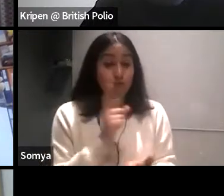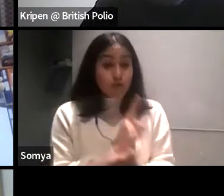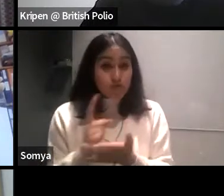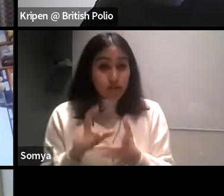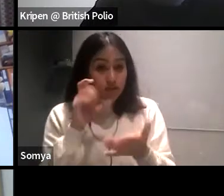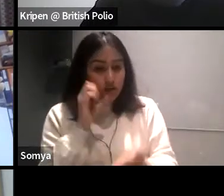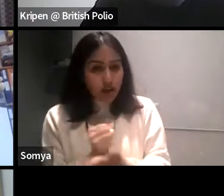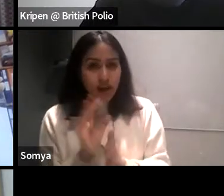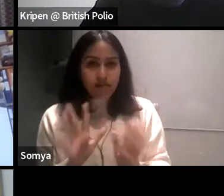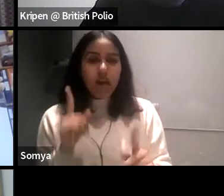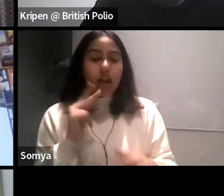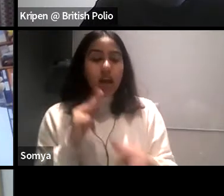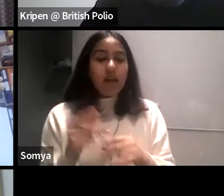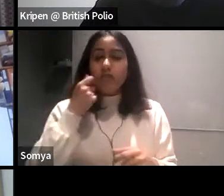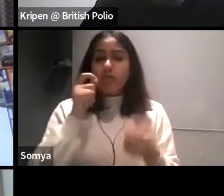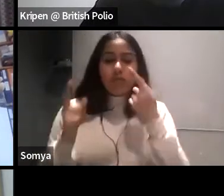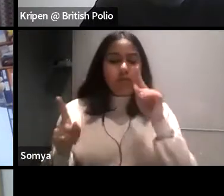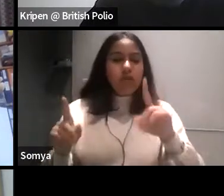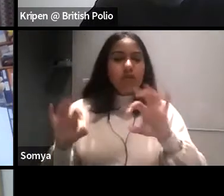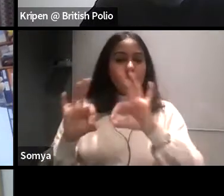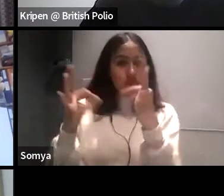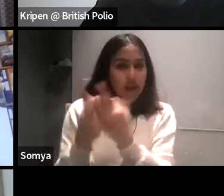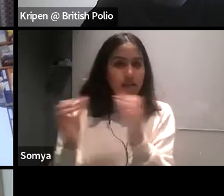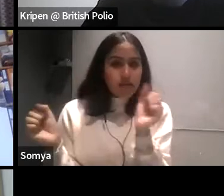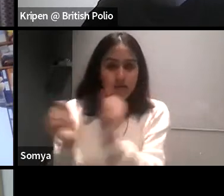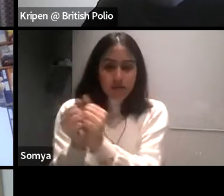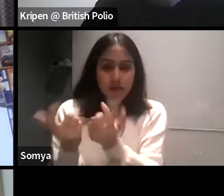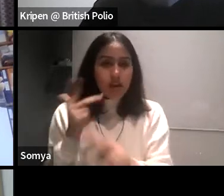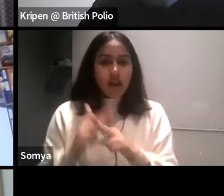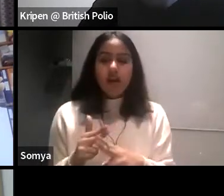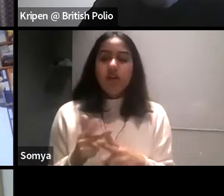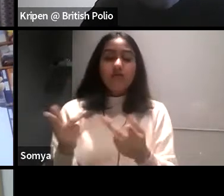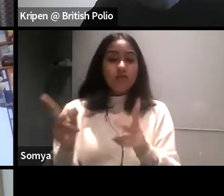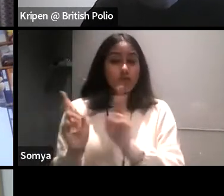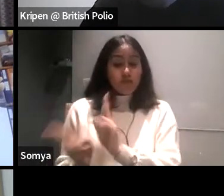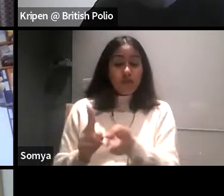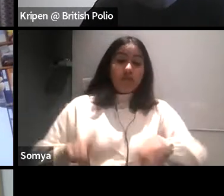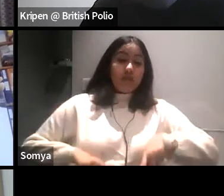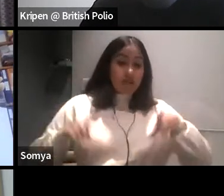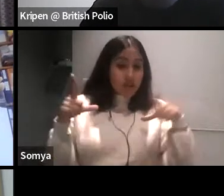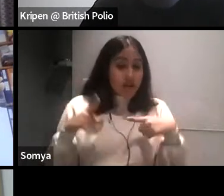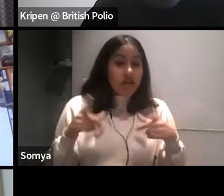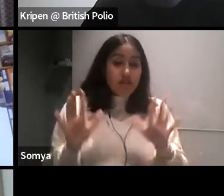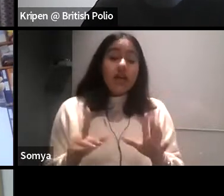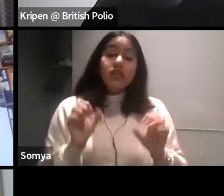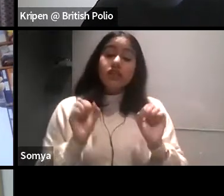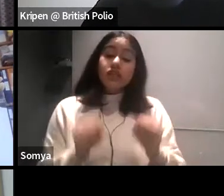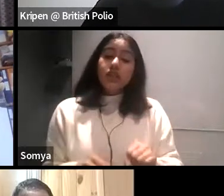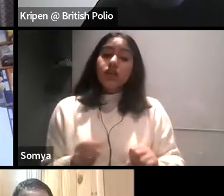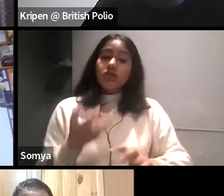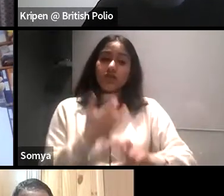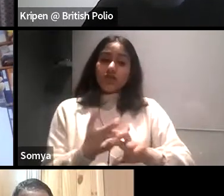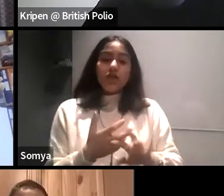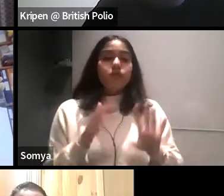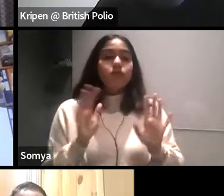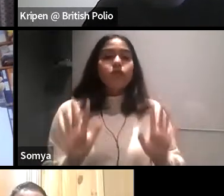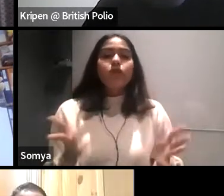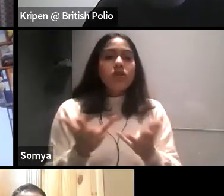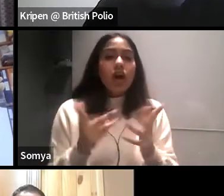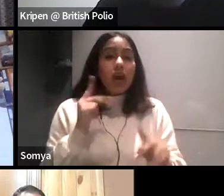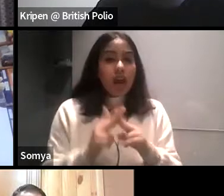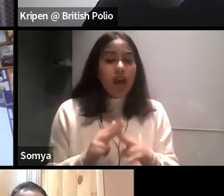their parents and the children who are affected lead a very normal life. it's very difficult to ensure